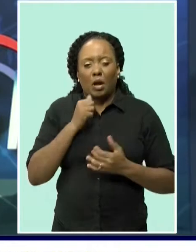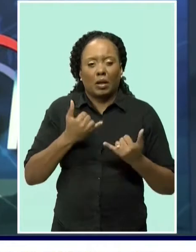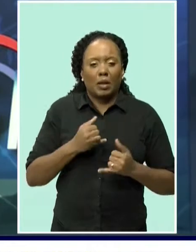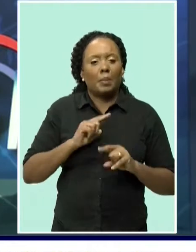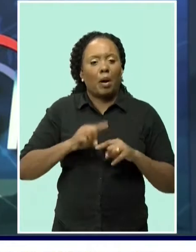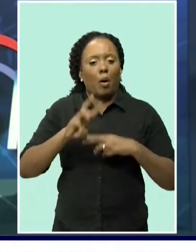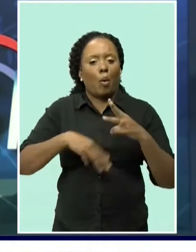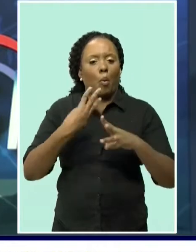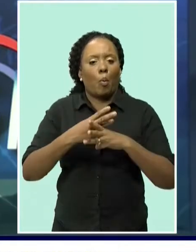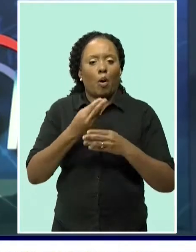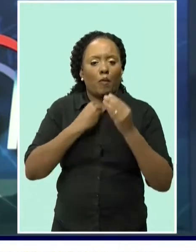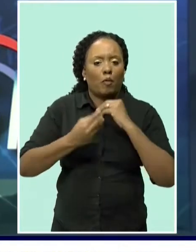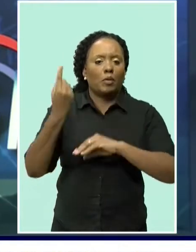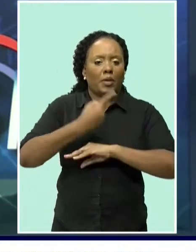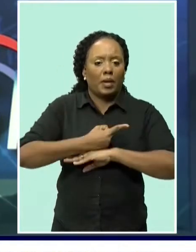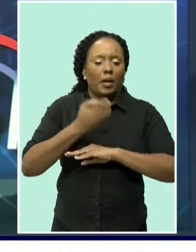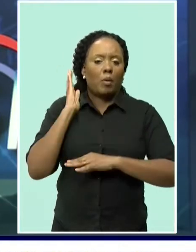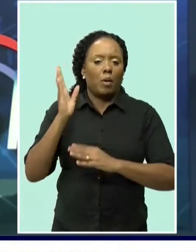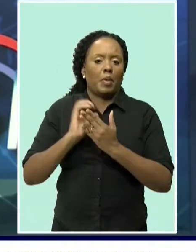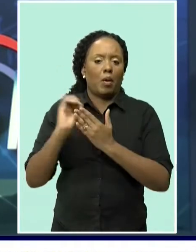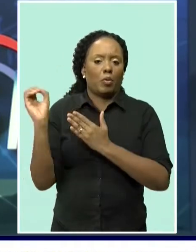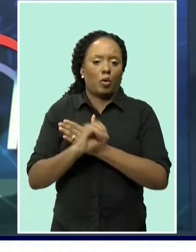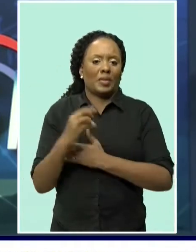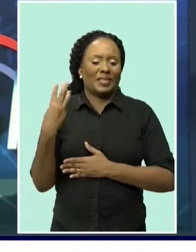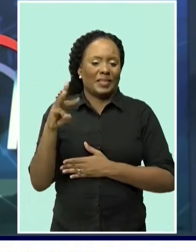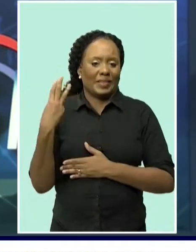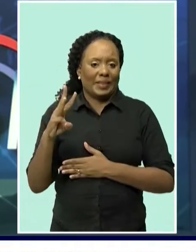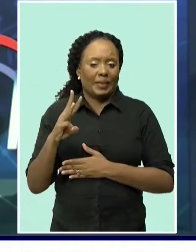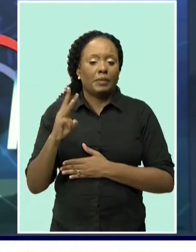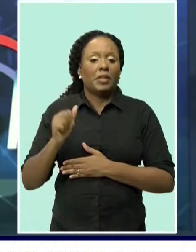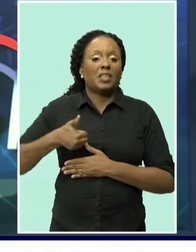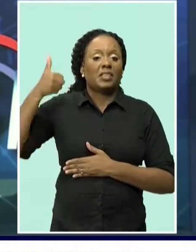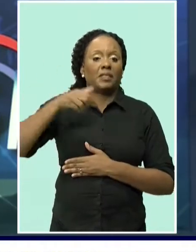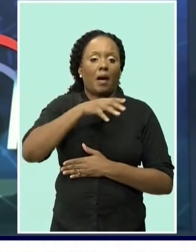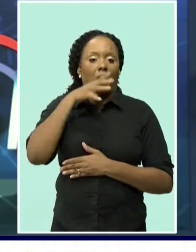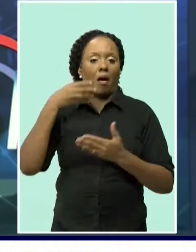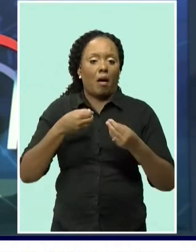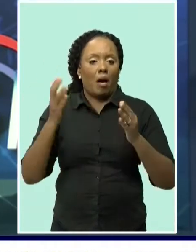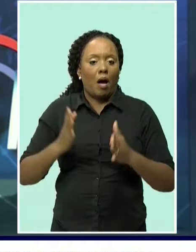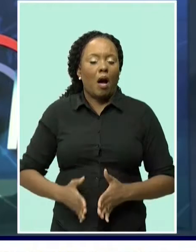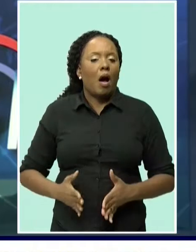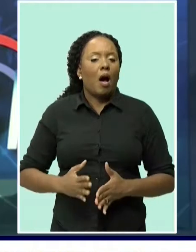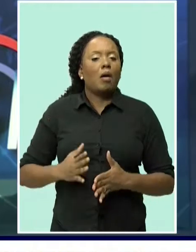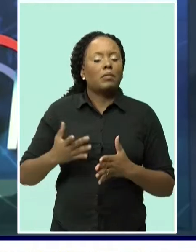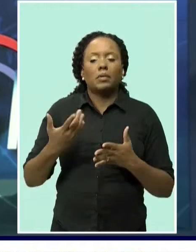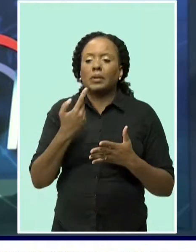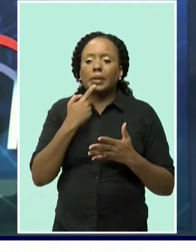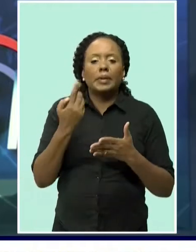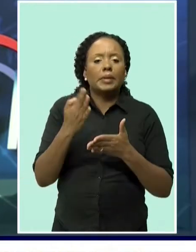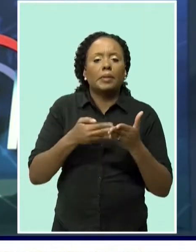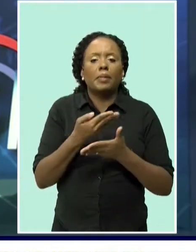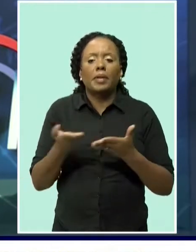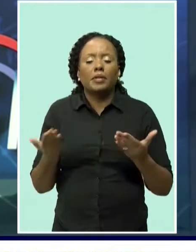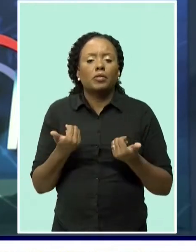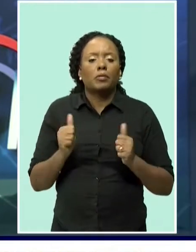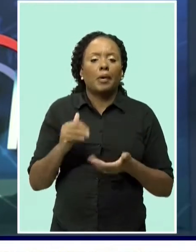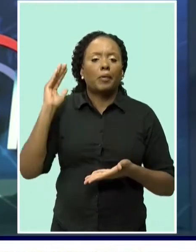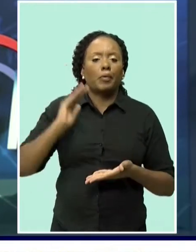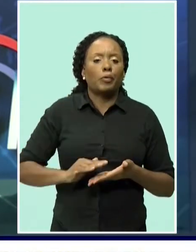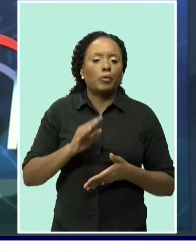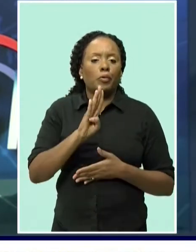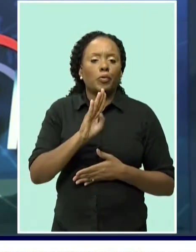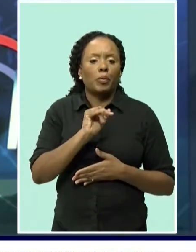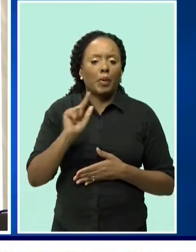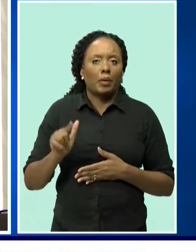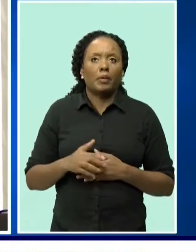16th, Chief Agriculture Officer Keely Holder outlined some of the measures being taken to reduce the bill. We have